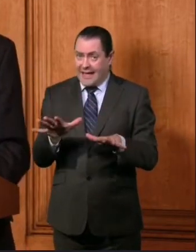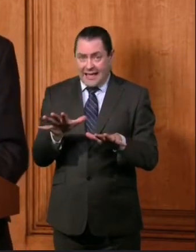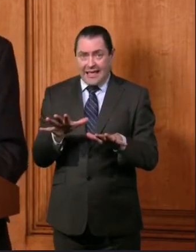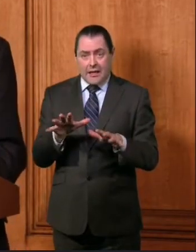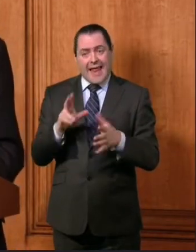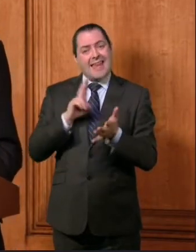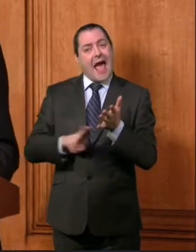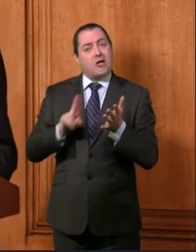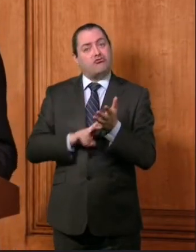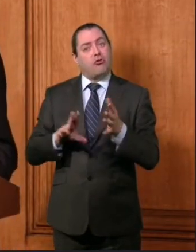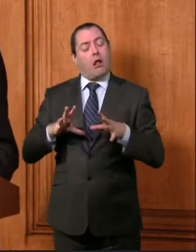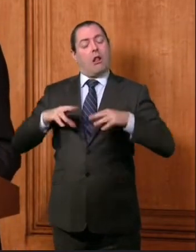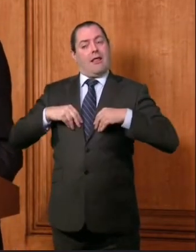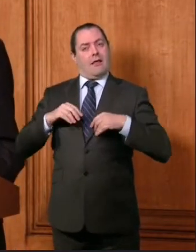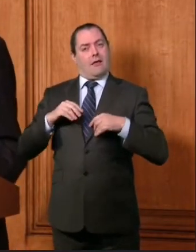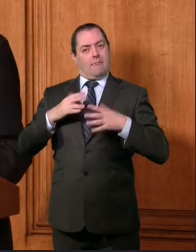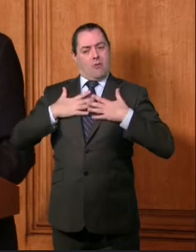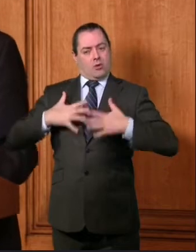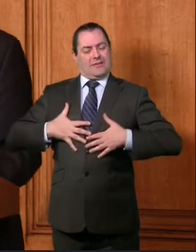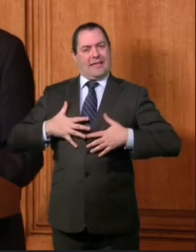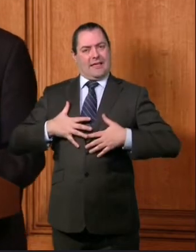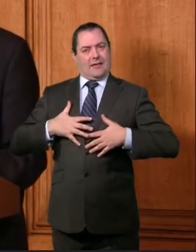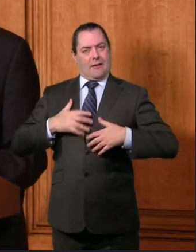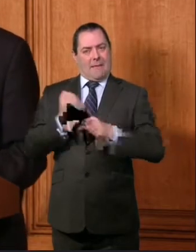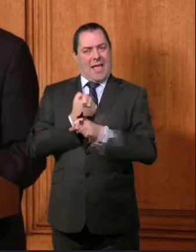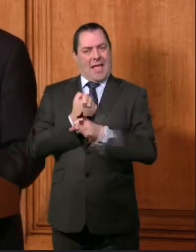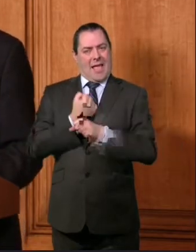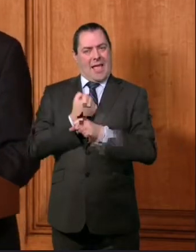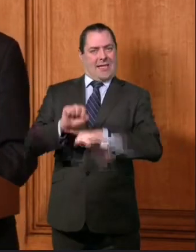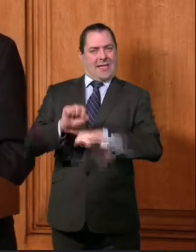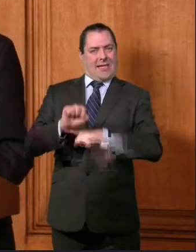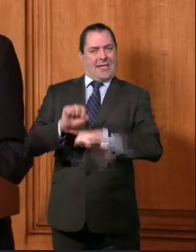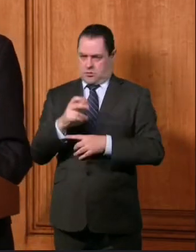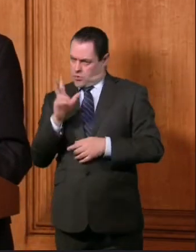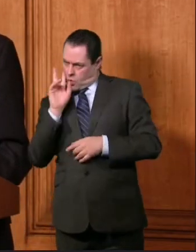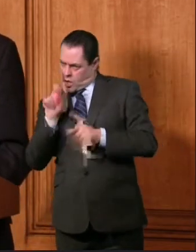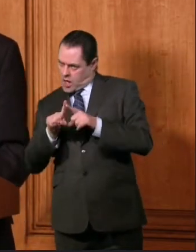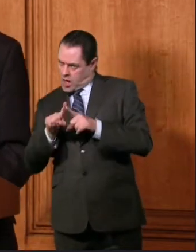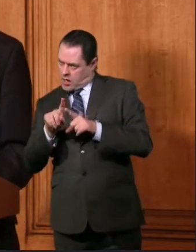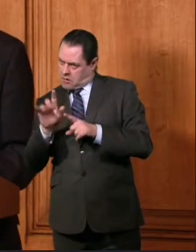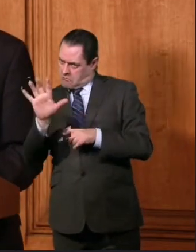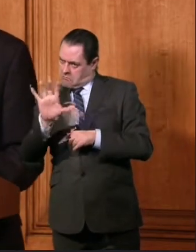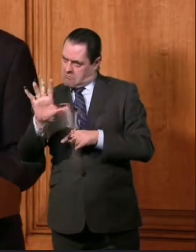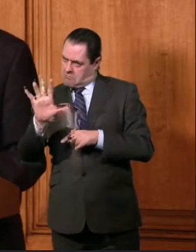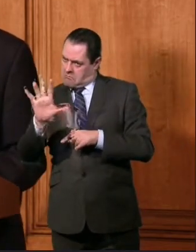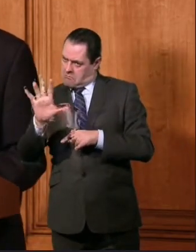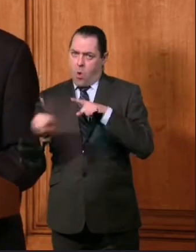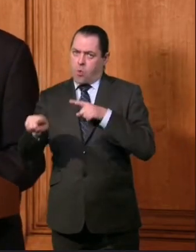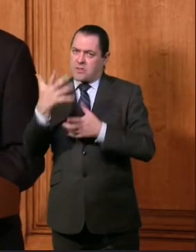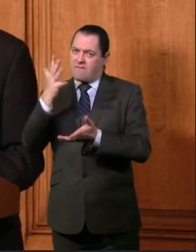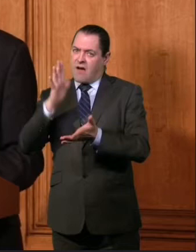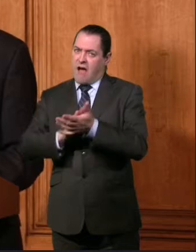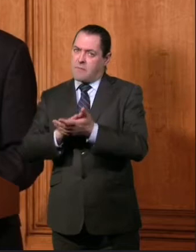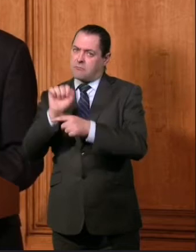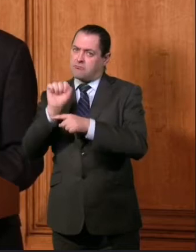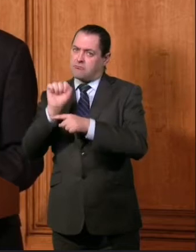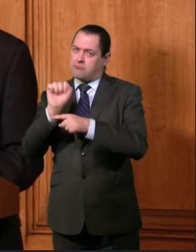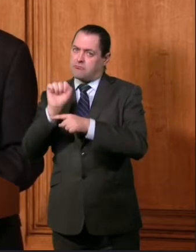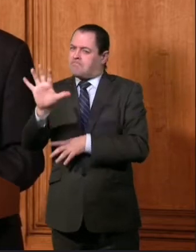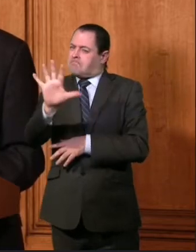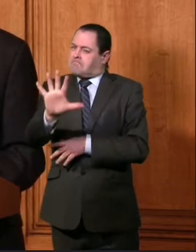seem to have protection for many months, certainly up to 5 months in the majority of cases. And it also looks as if that's the case